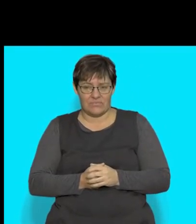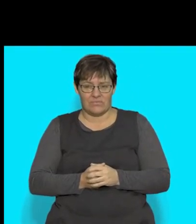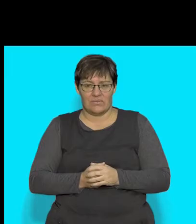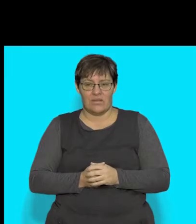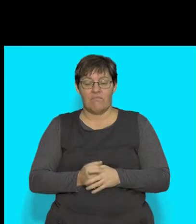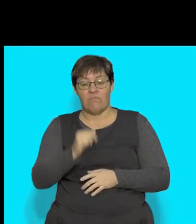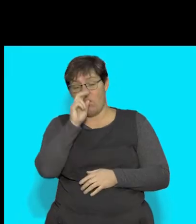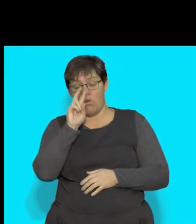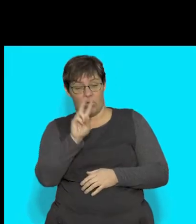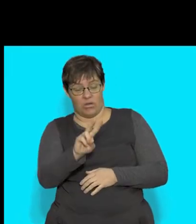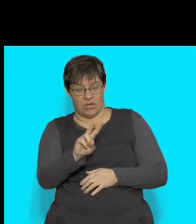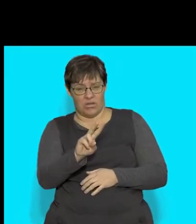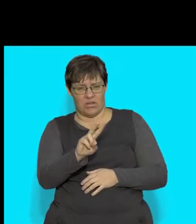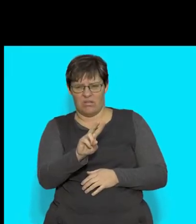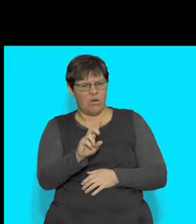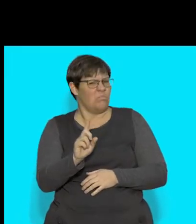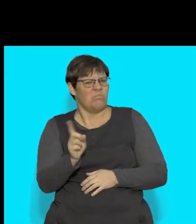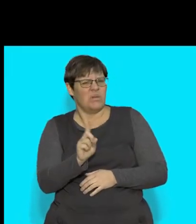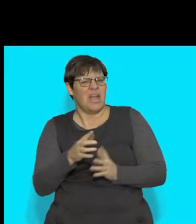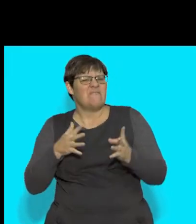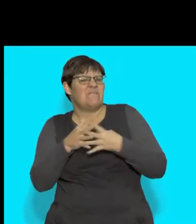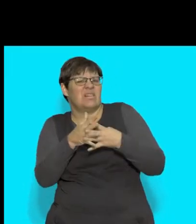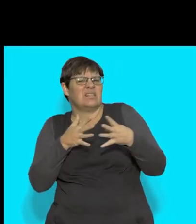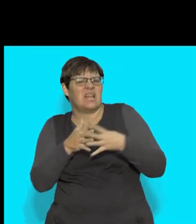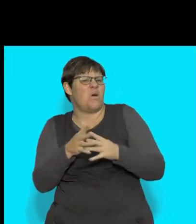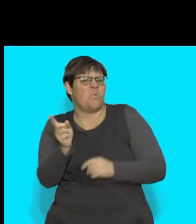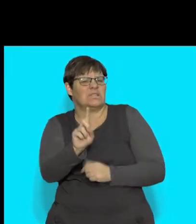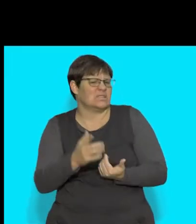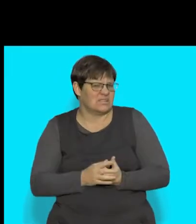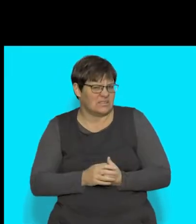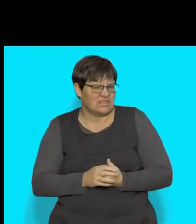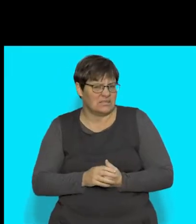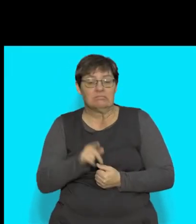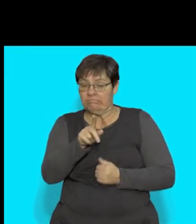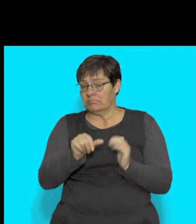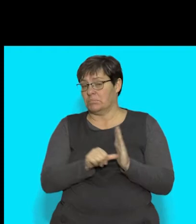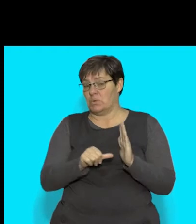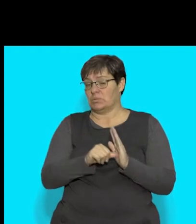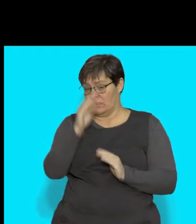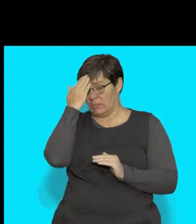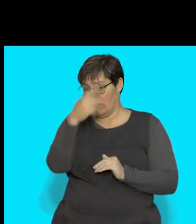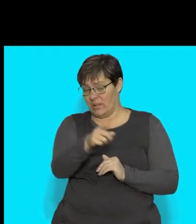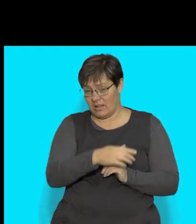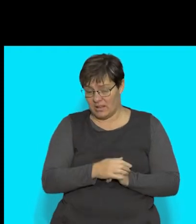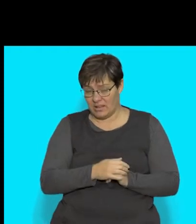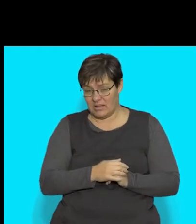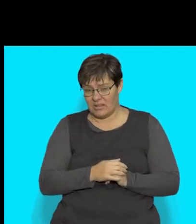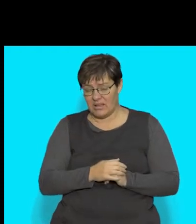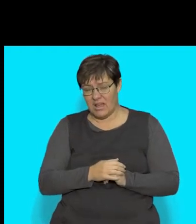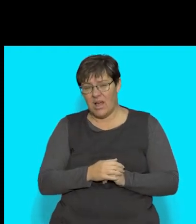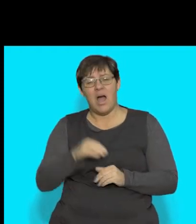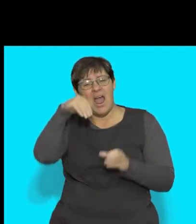Now, if I look at this, what do I filter? This is really important.